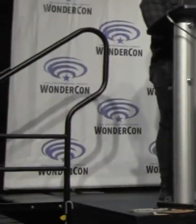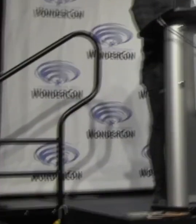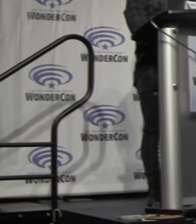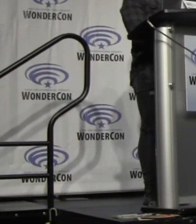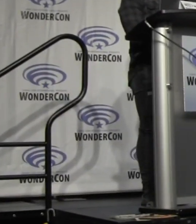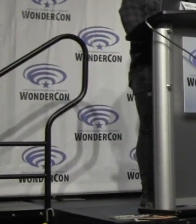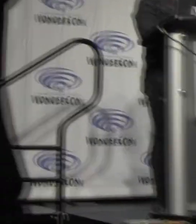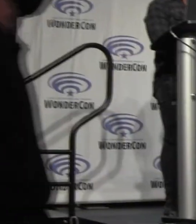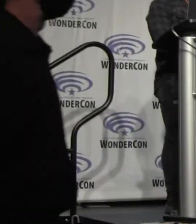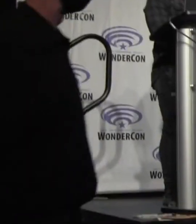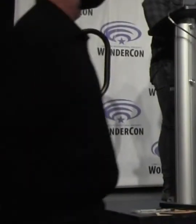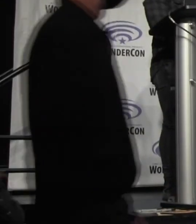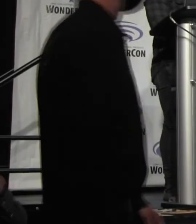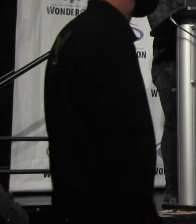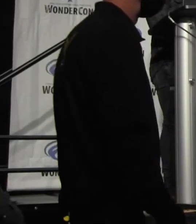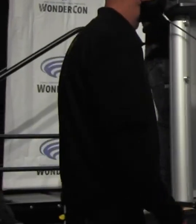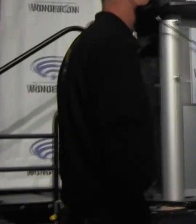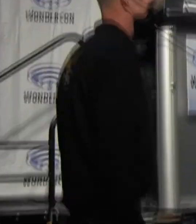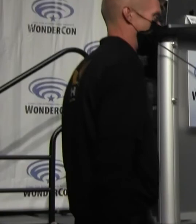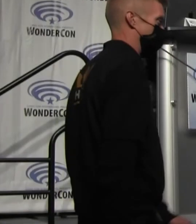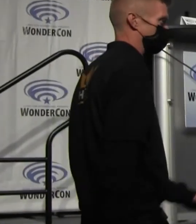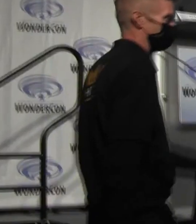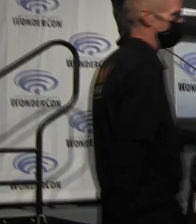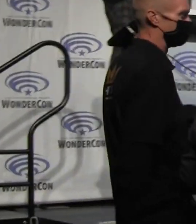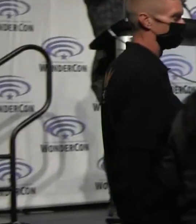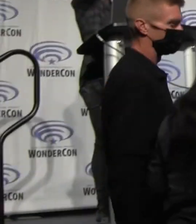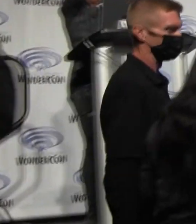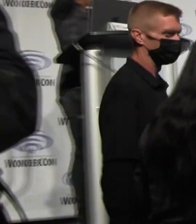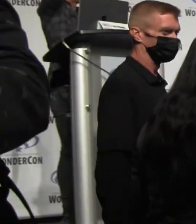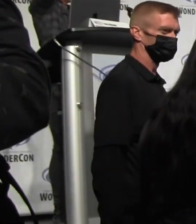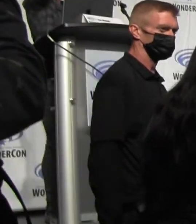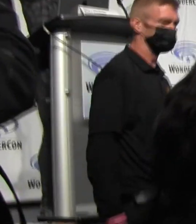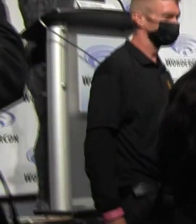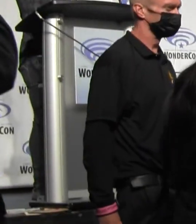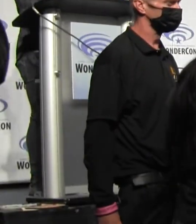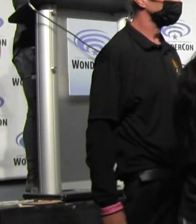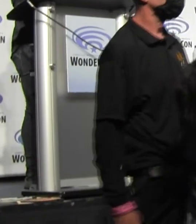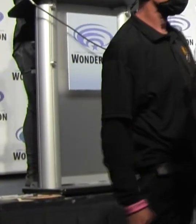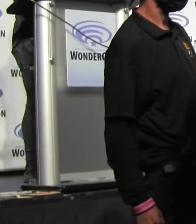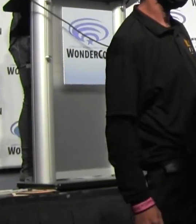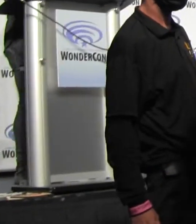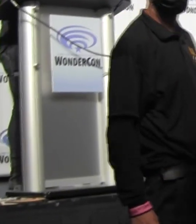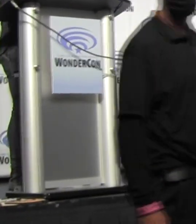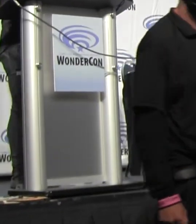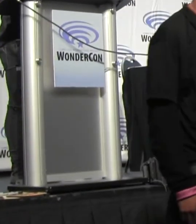wonderful people at Wondercon. Cheech and Chong, Cheech and Chong,